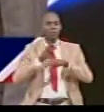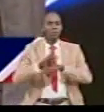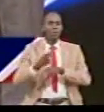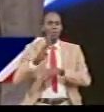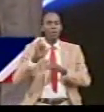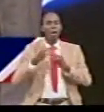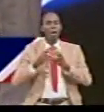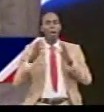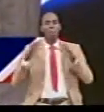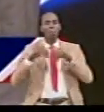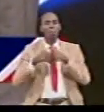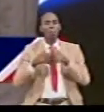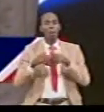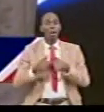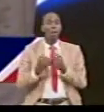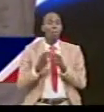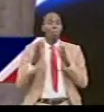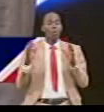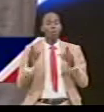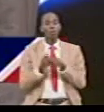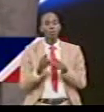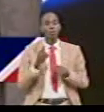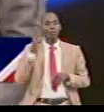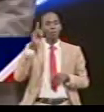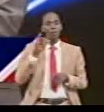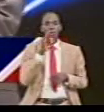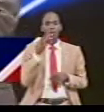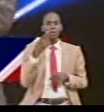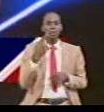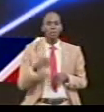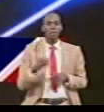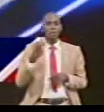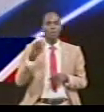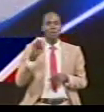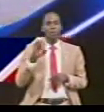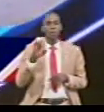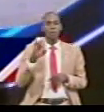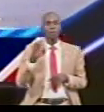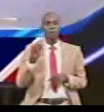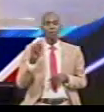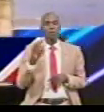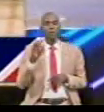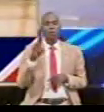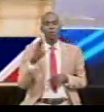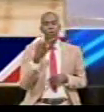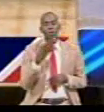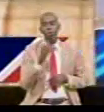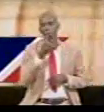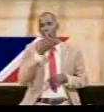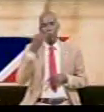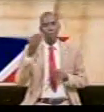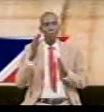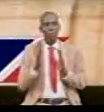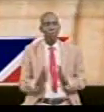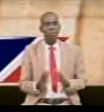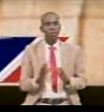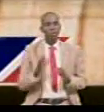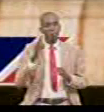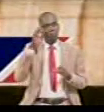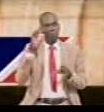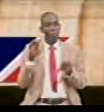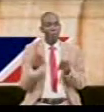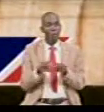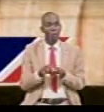also he is the mediator of a better covenant, which was established upon